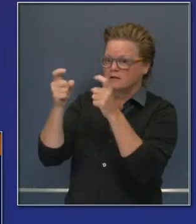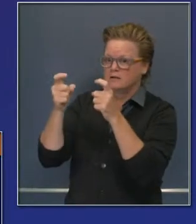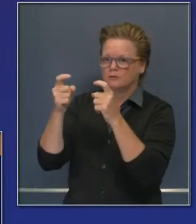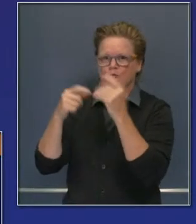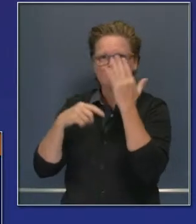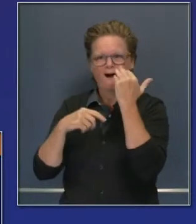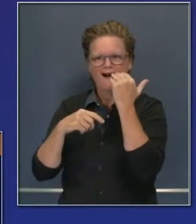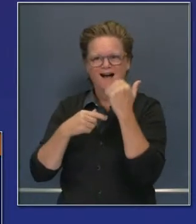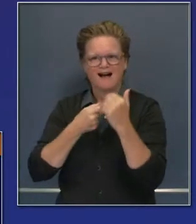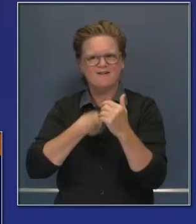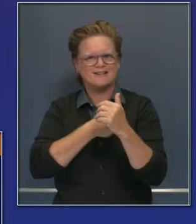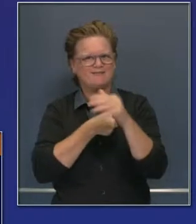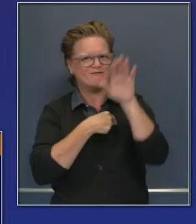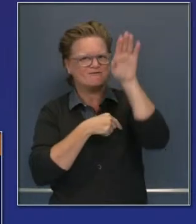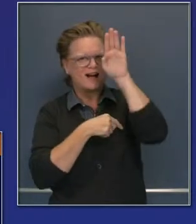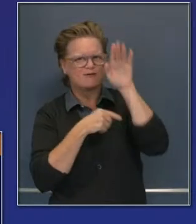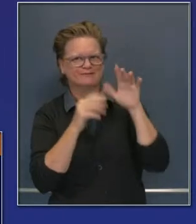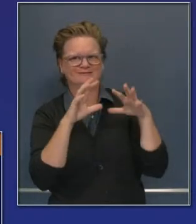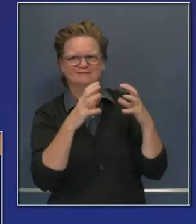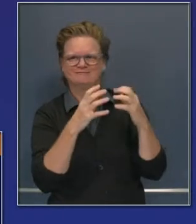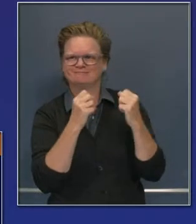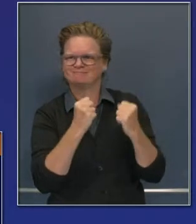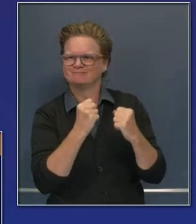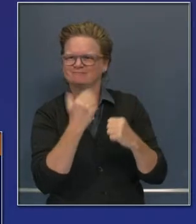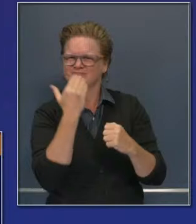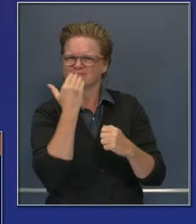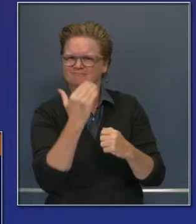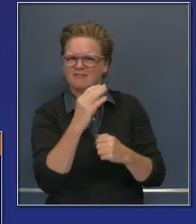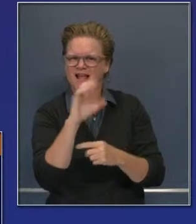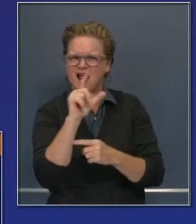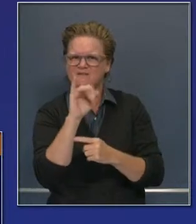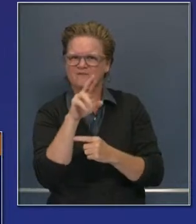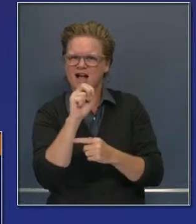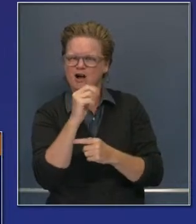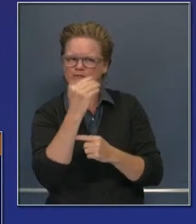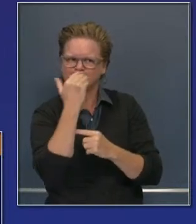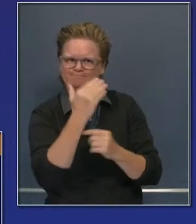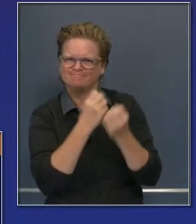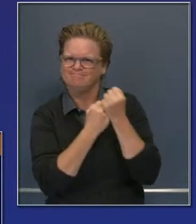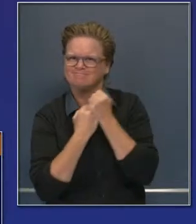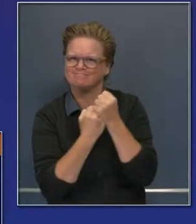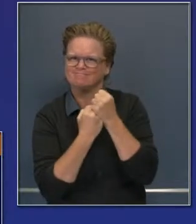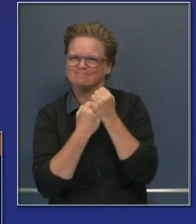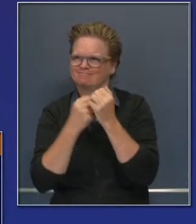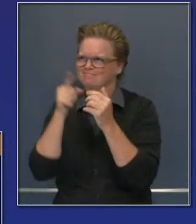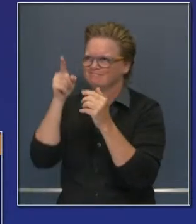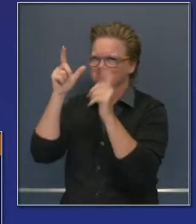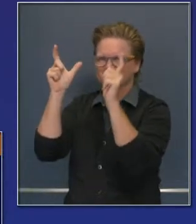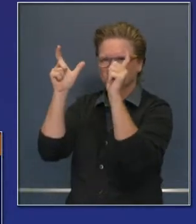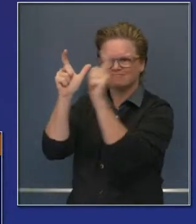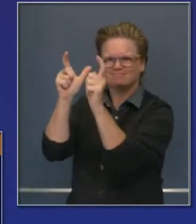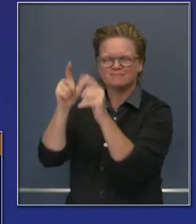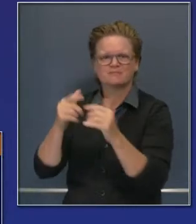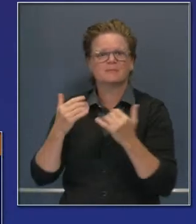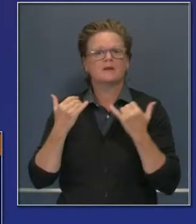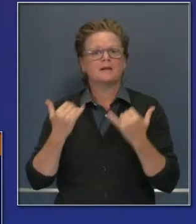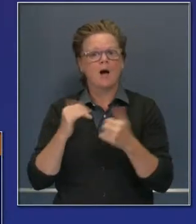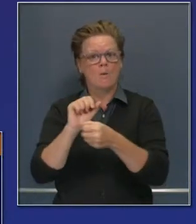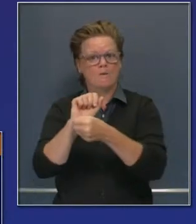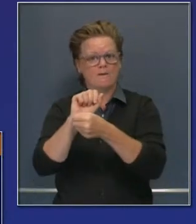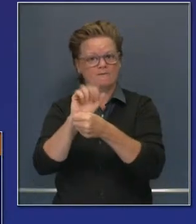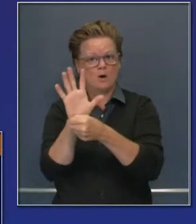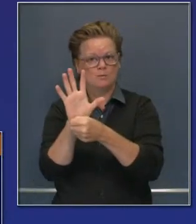system of support. Wanted to update you now on where we are with our case numbers as it relates